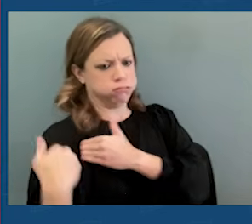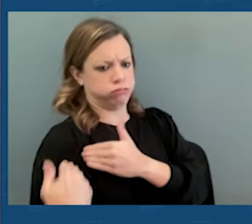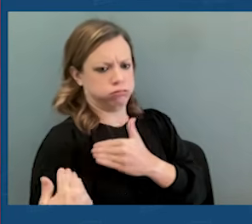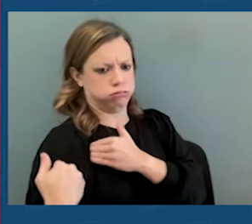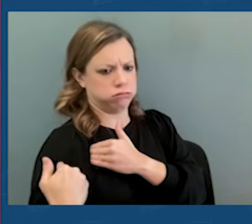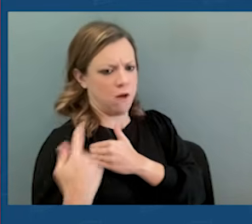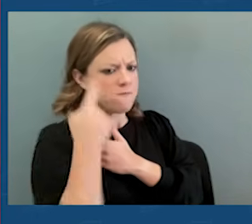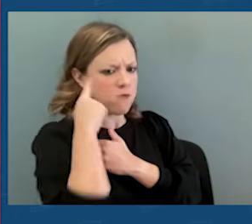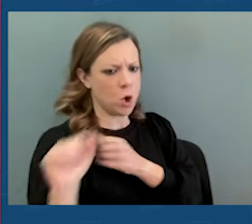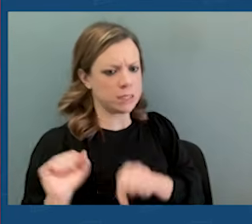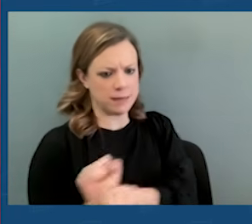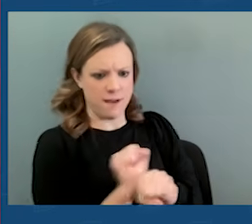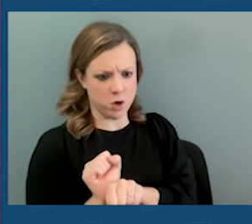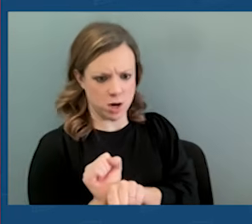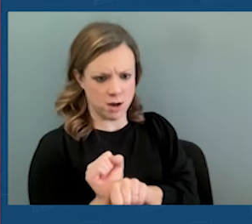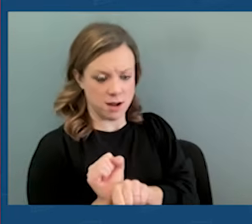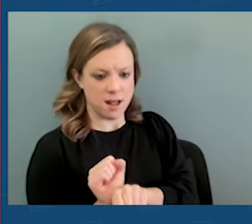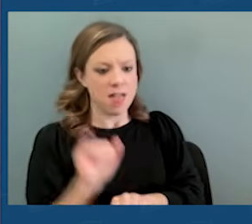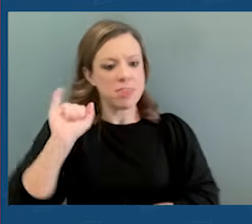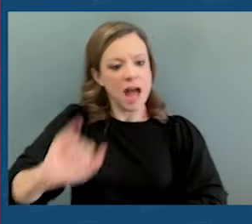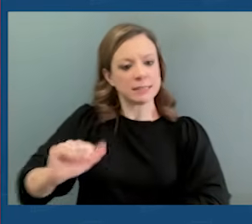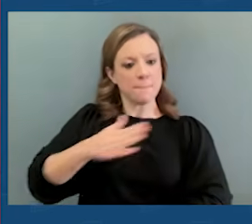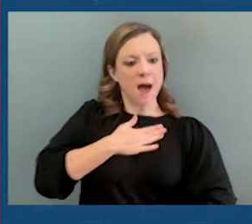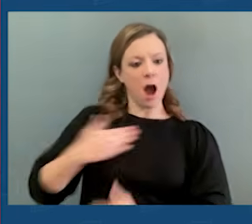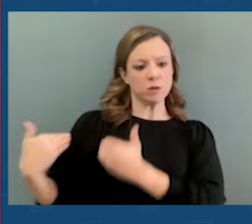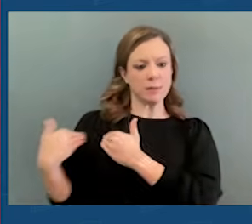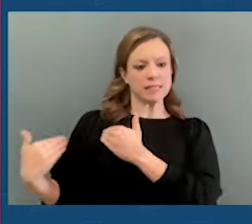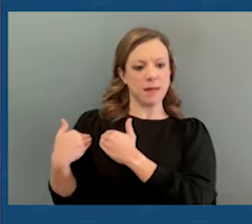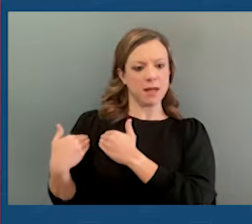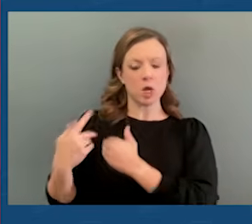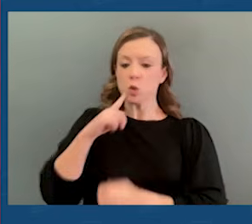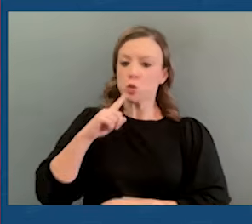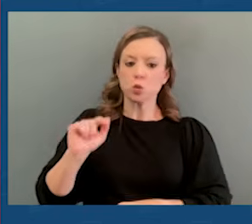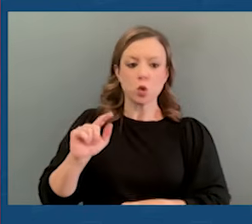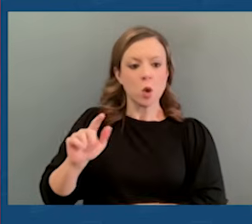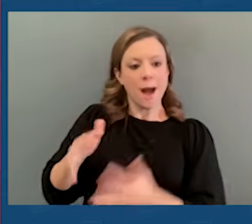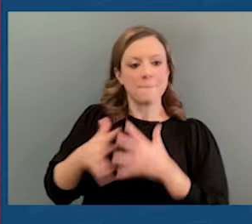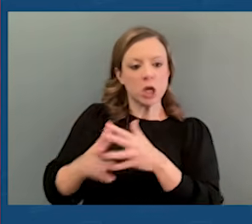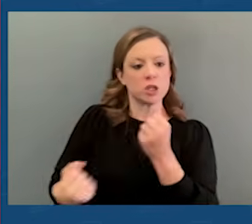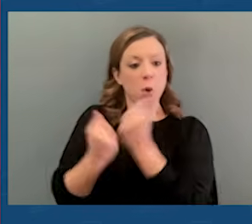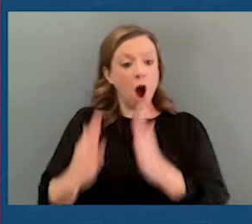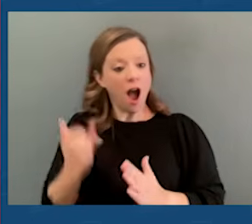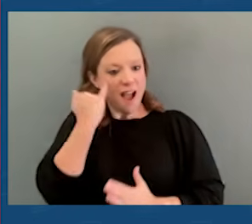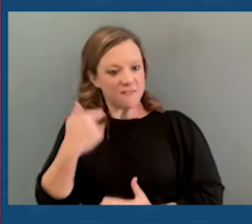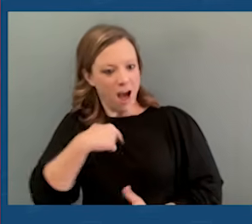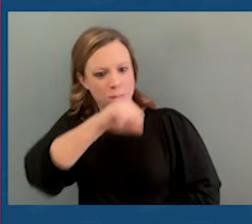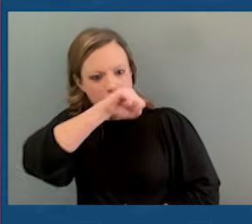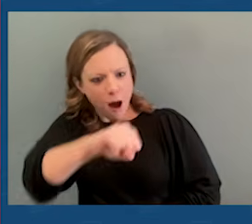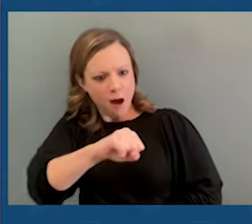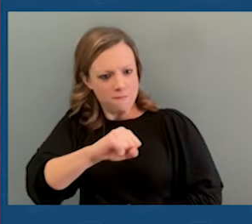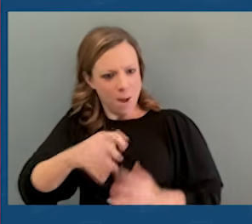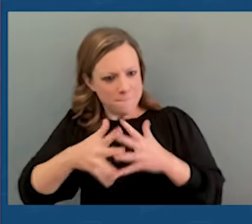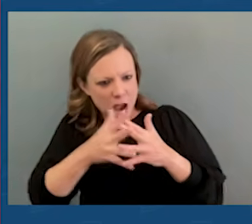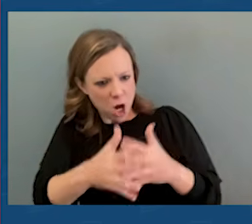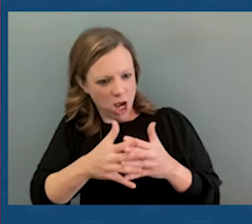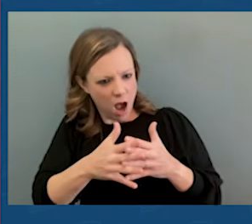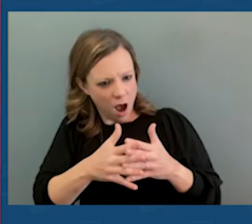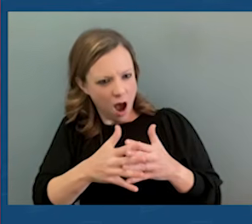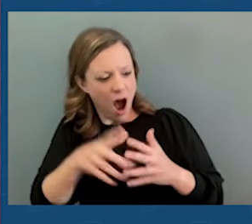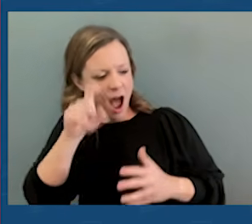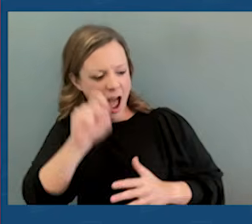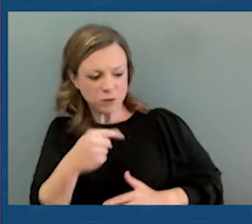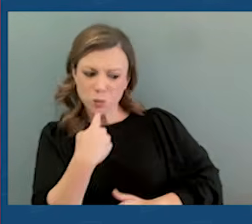this the duty of a true patriot, because someone who really loves their country will rebuke